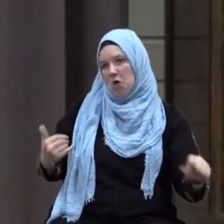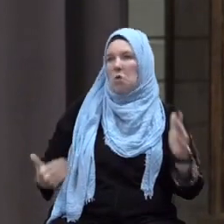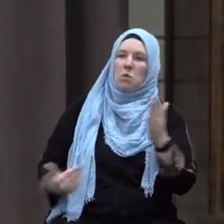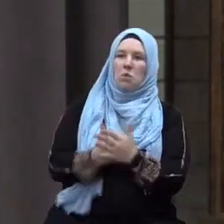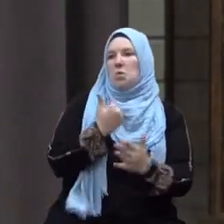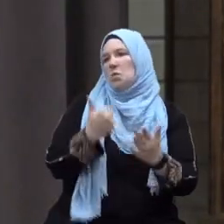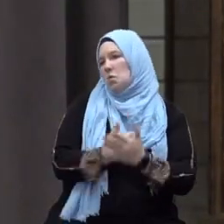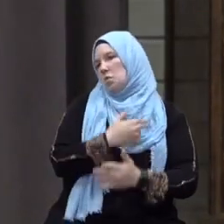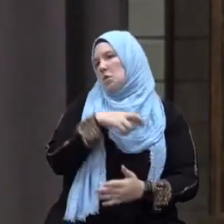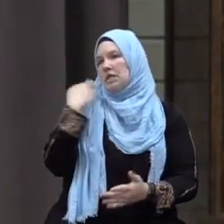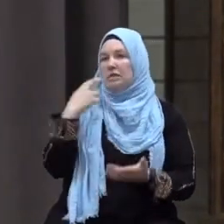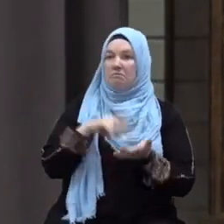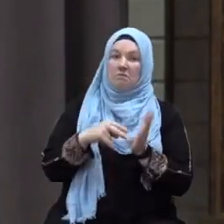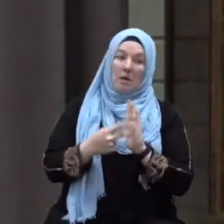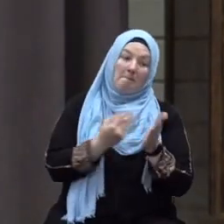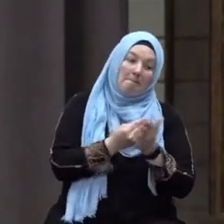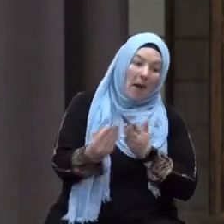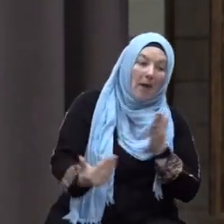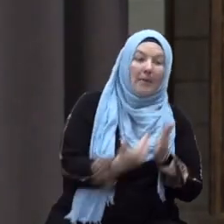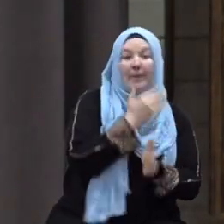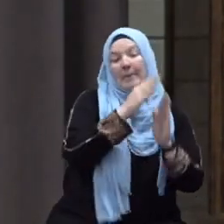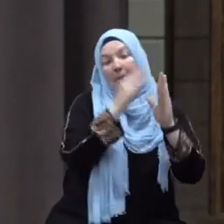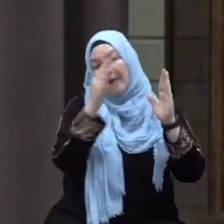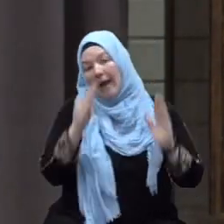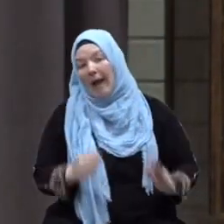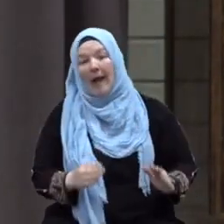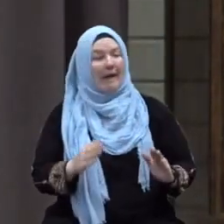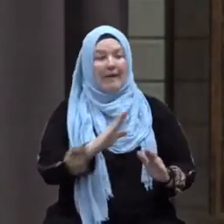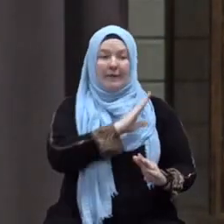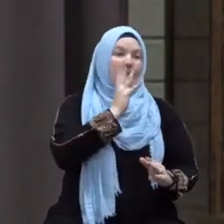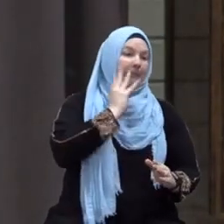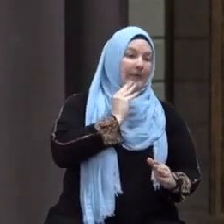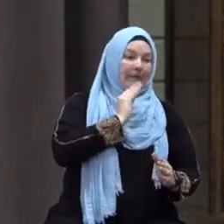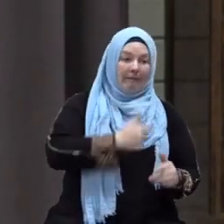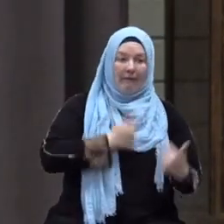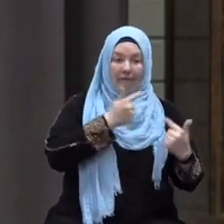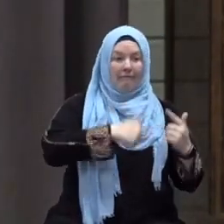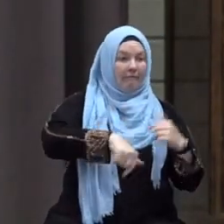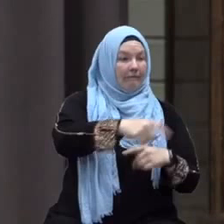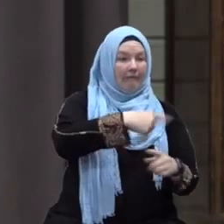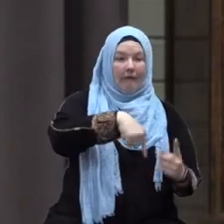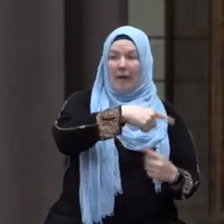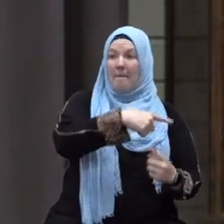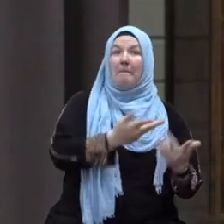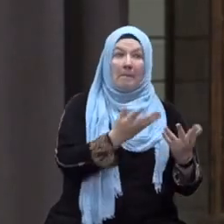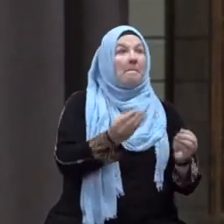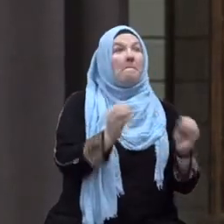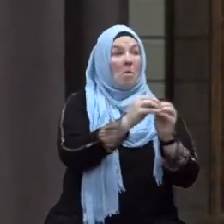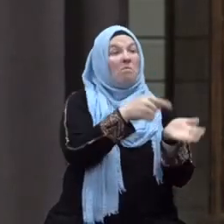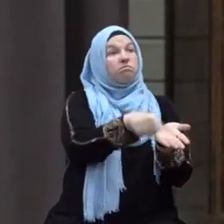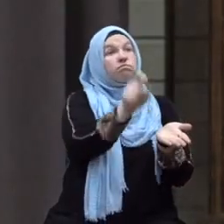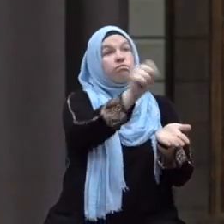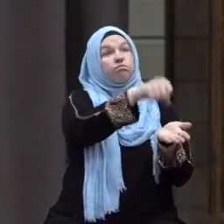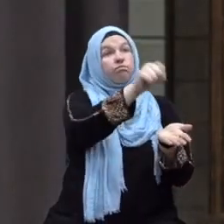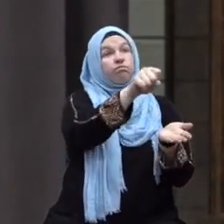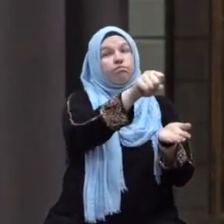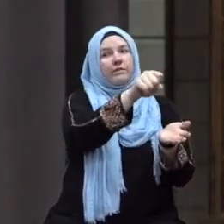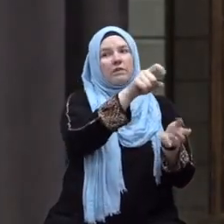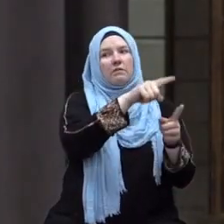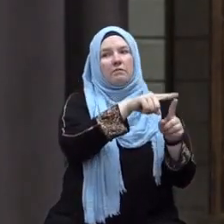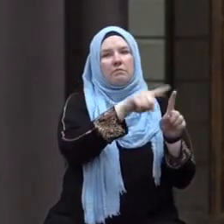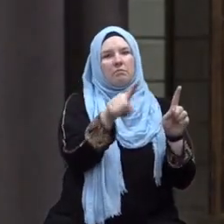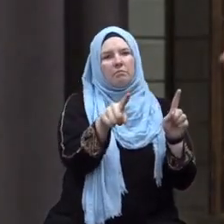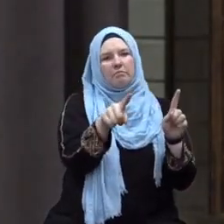that I don't know, and I have no experience with life in the new place. Yes, it will give me more money, but my kids need